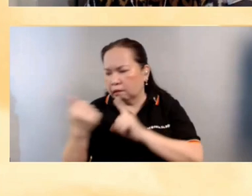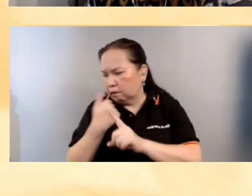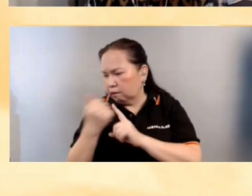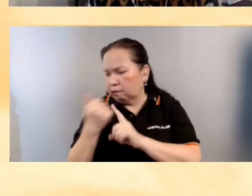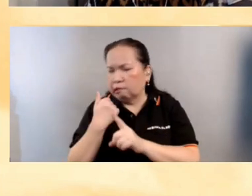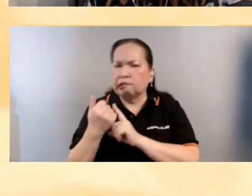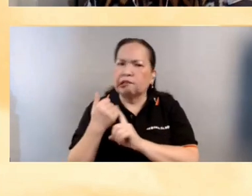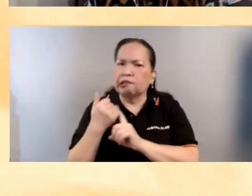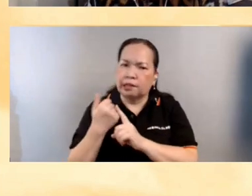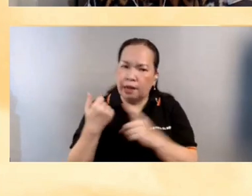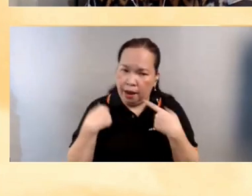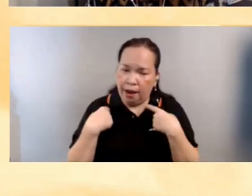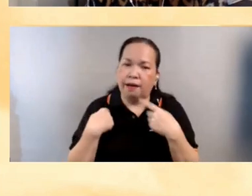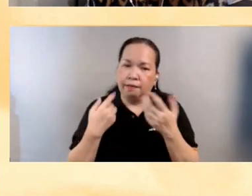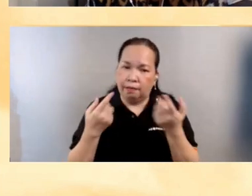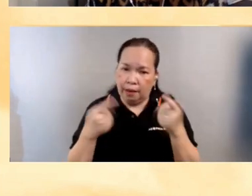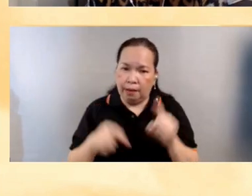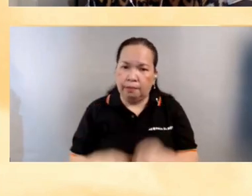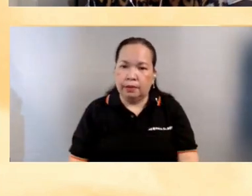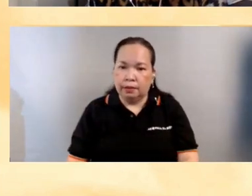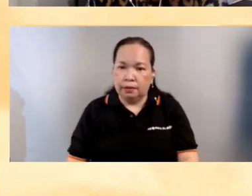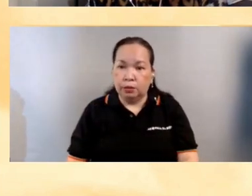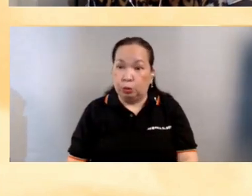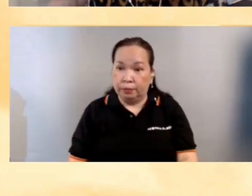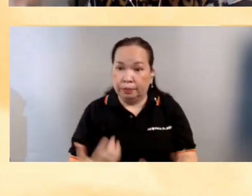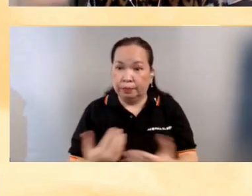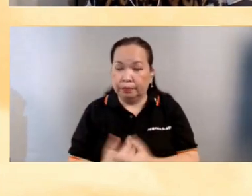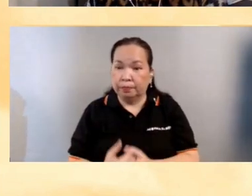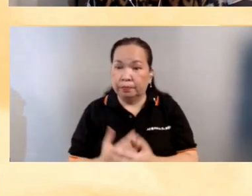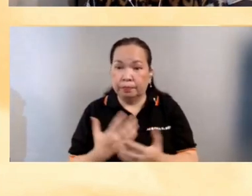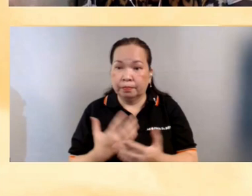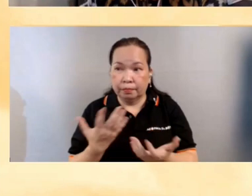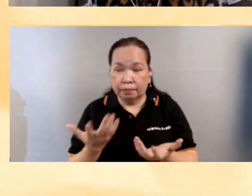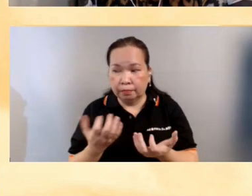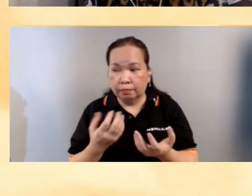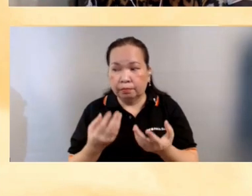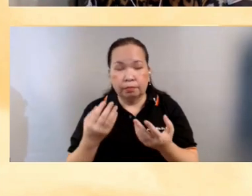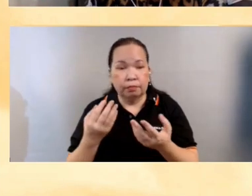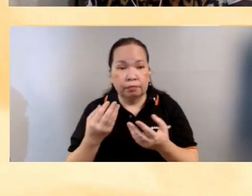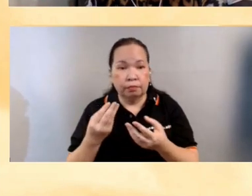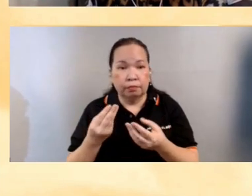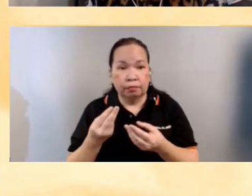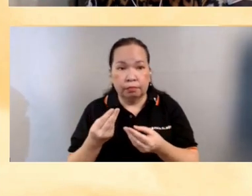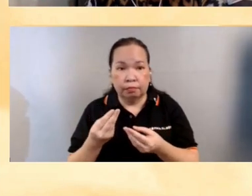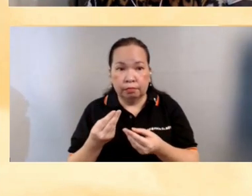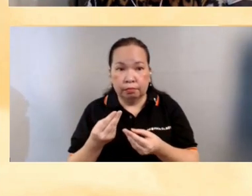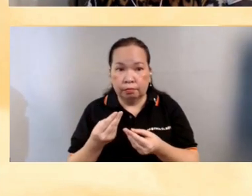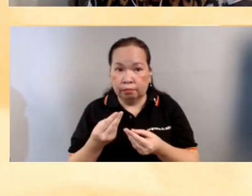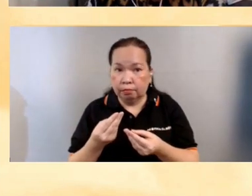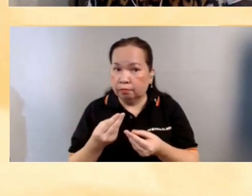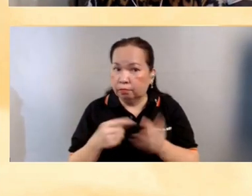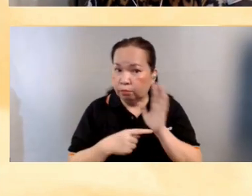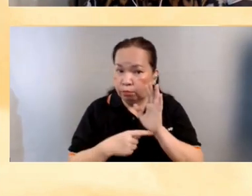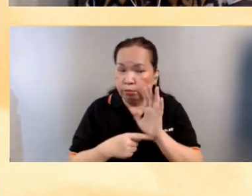so very quickly now, okay, I'd like to look into how do we respond to the trauma